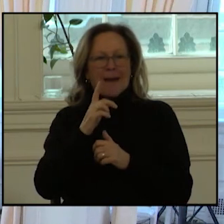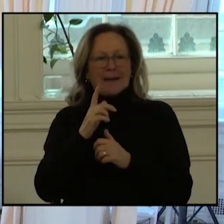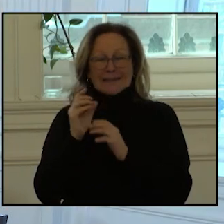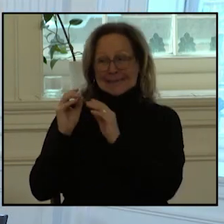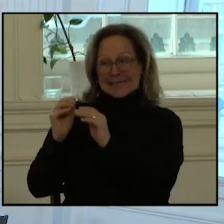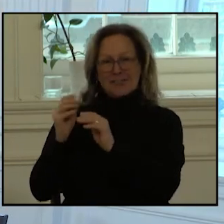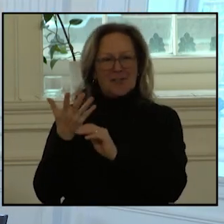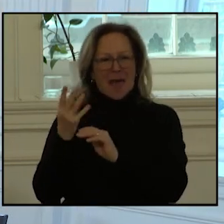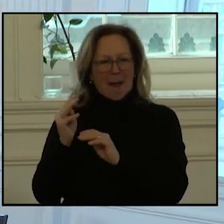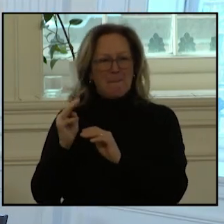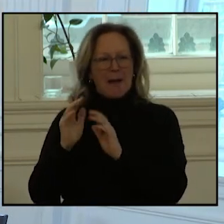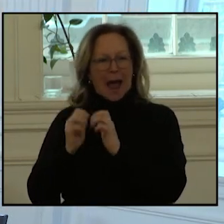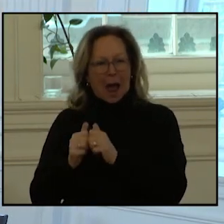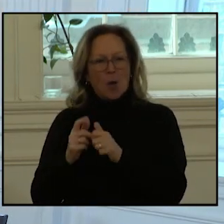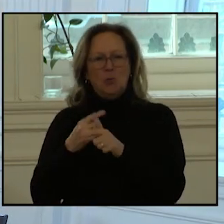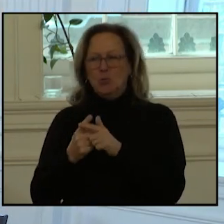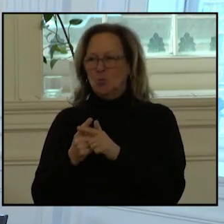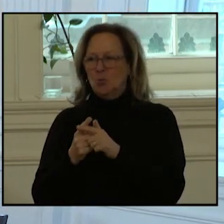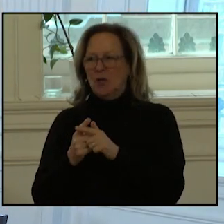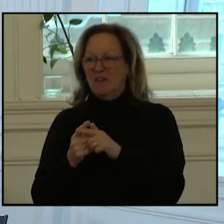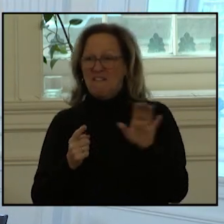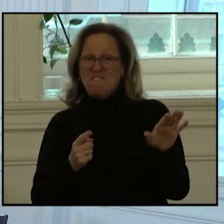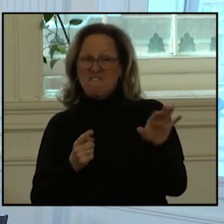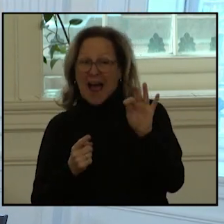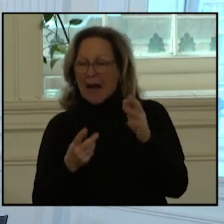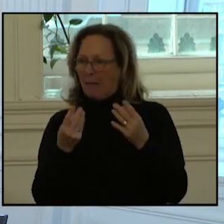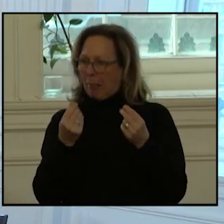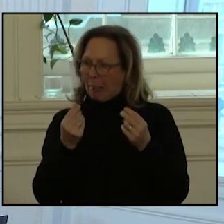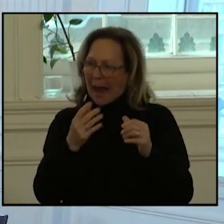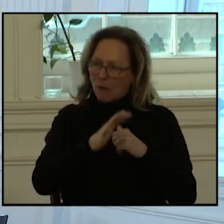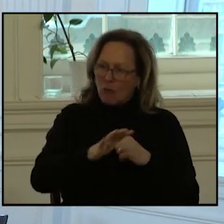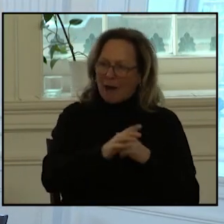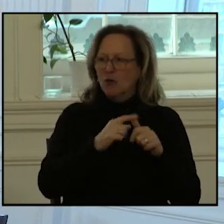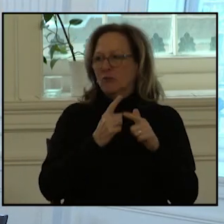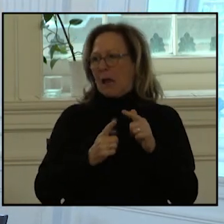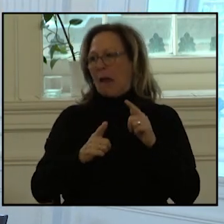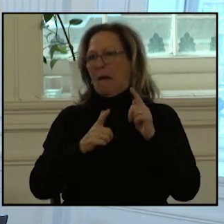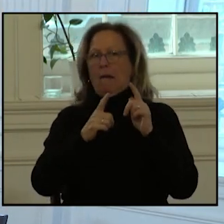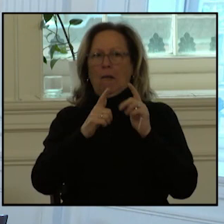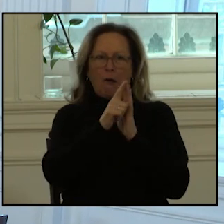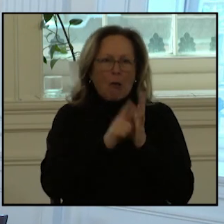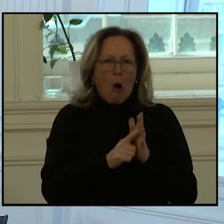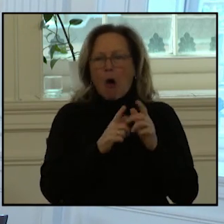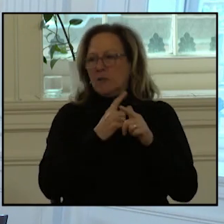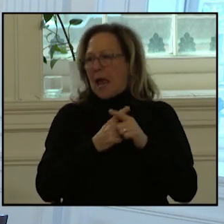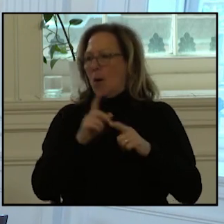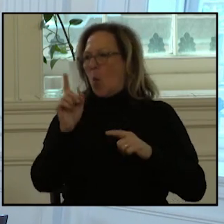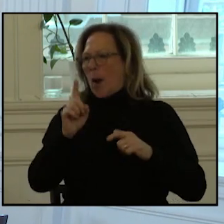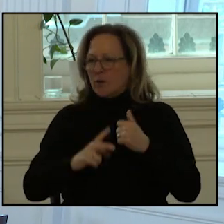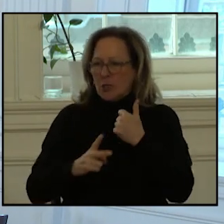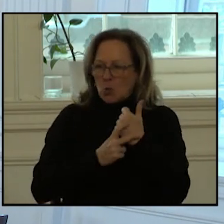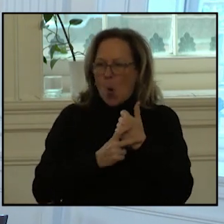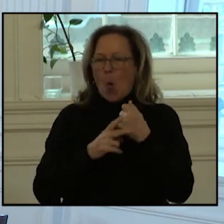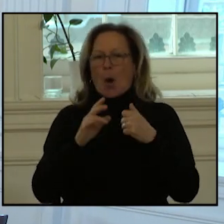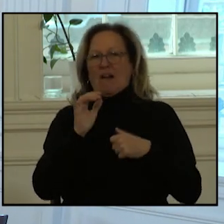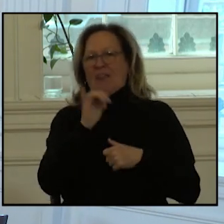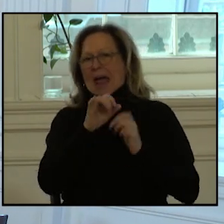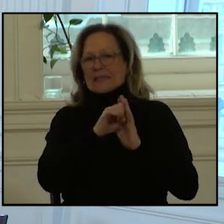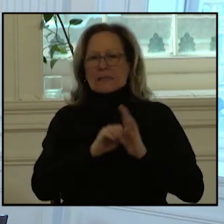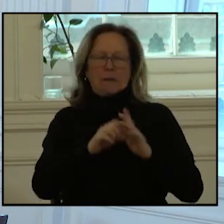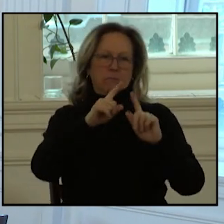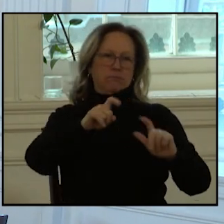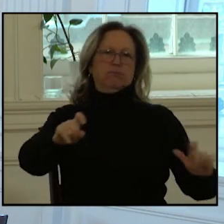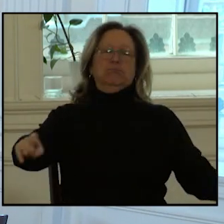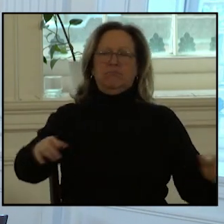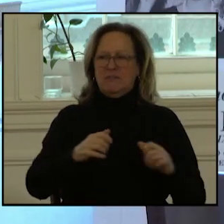search, hunt down land records, and depending on the particular municipality, where it may be stored at in that particular state. And I mean, there's a